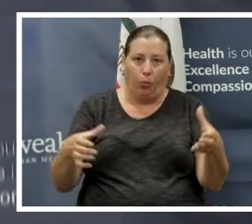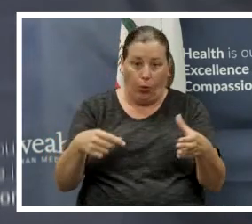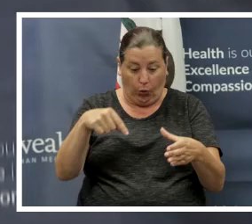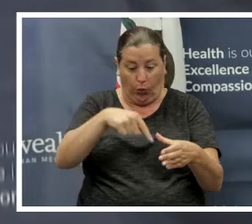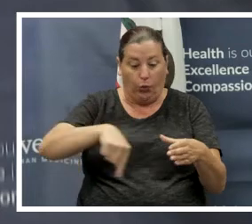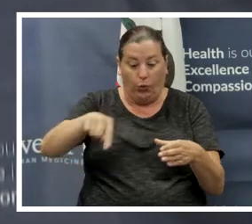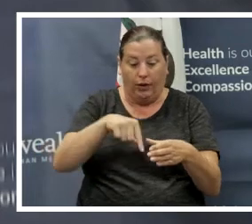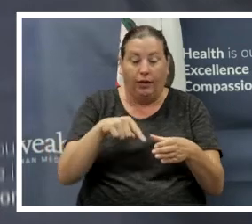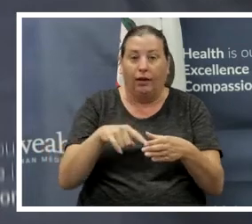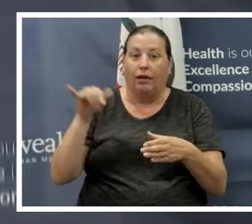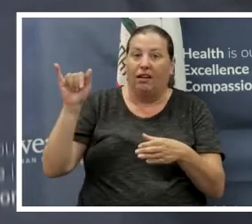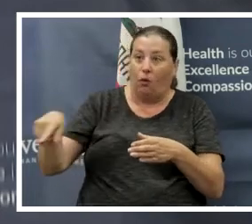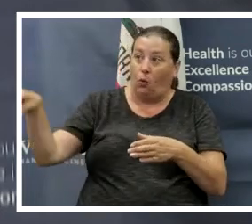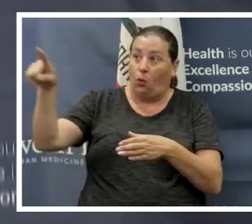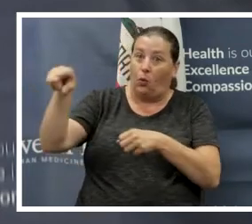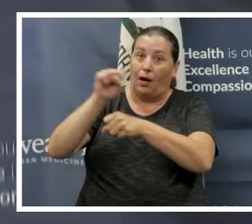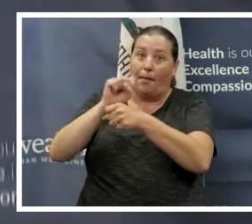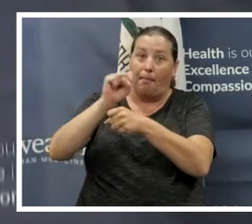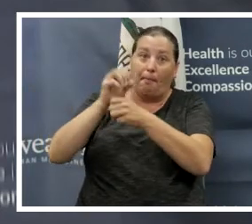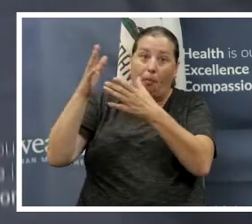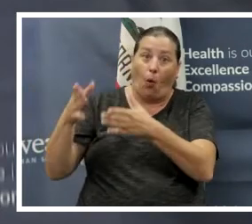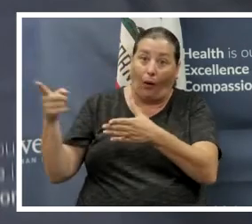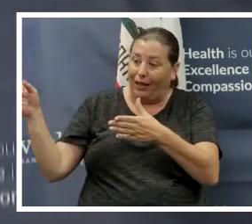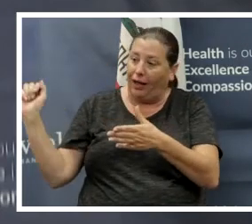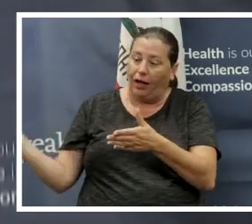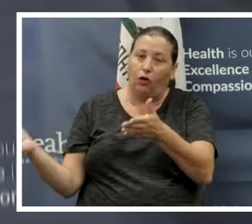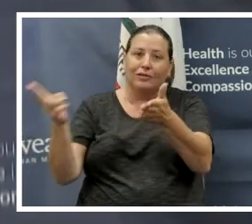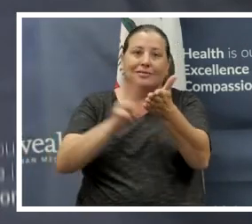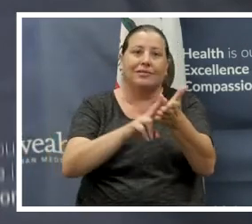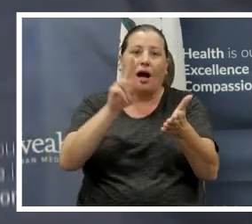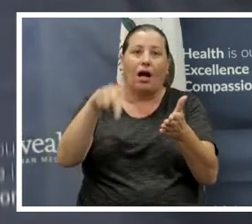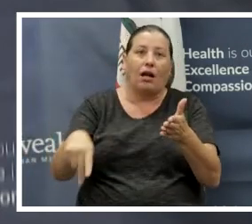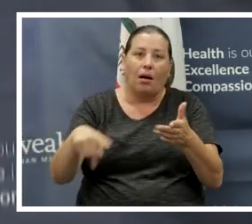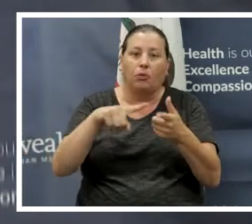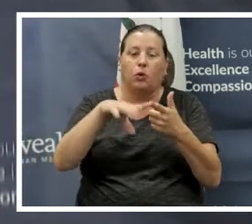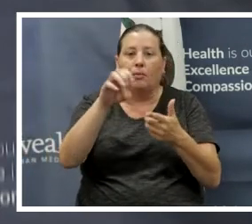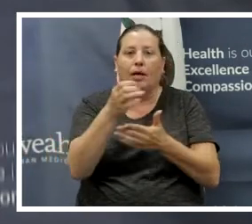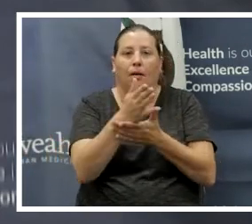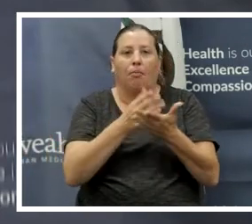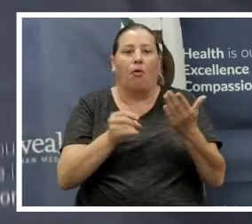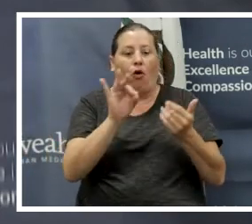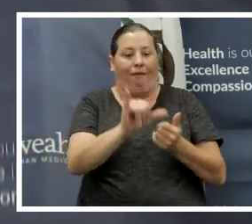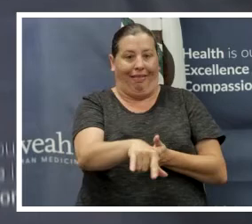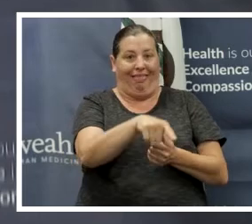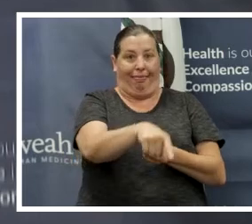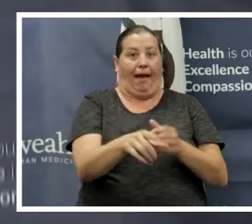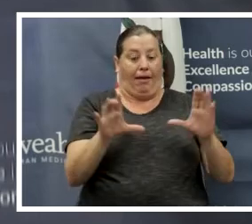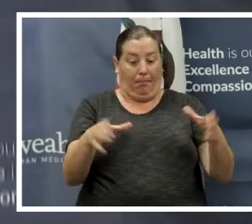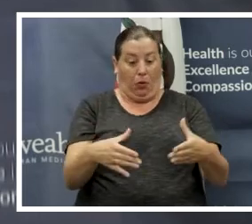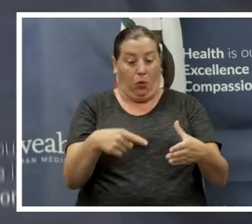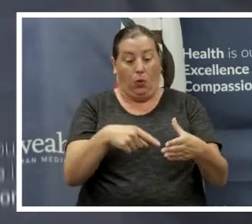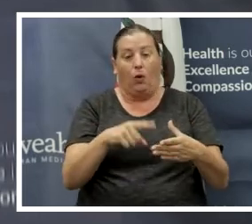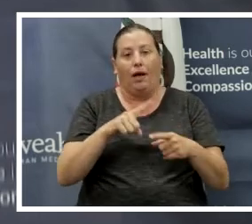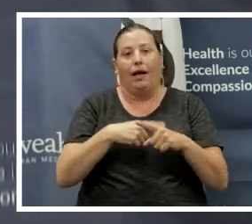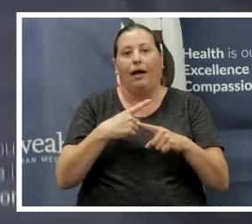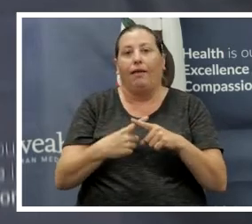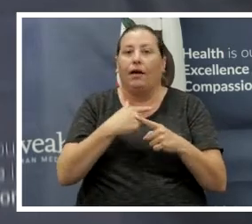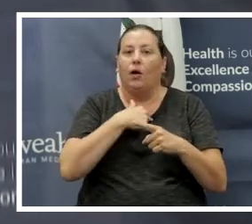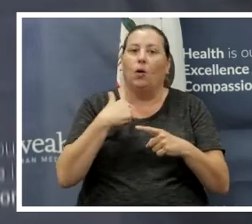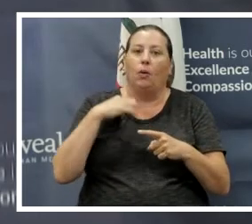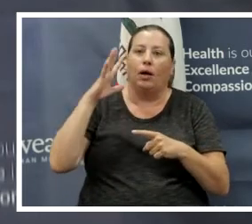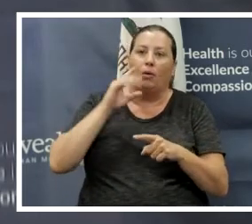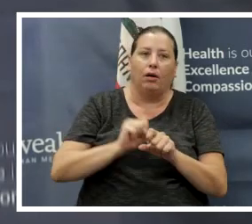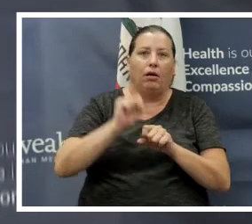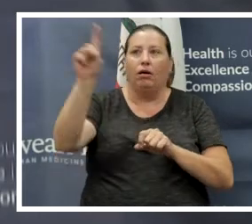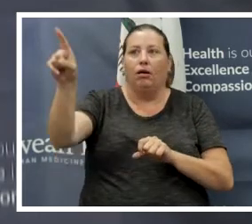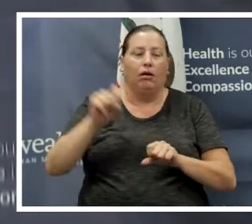the Lifestyle Center in particular, could sign up to be part of that labor pool, and then we would deploy them